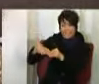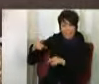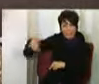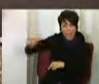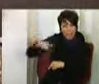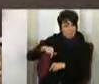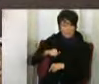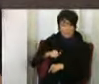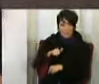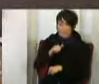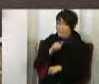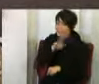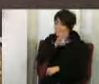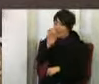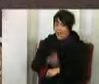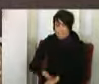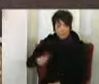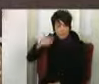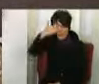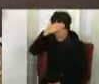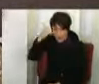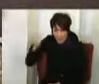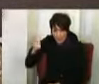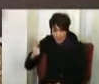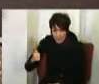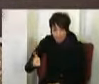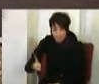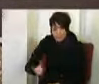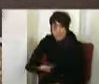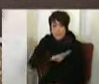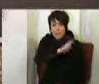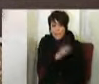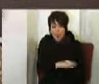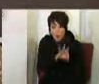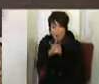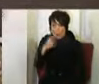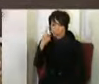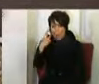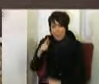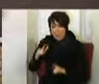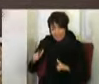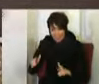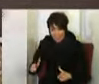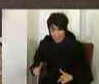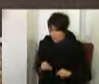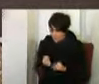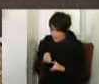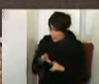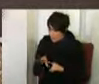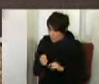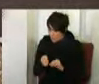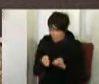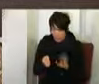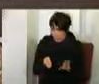Never underestimate the impact of one life and one